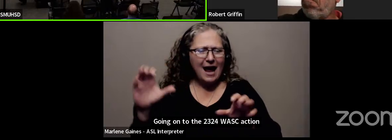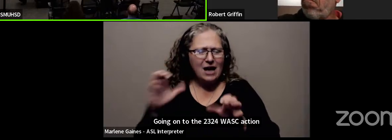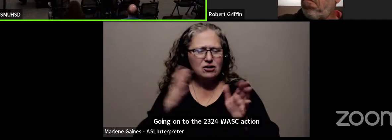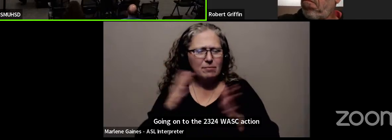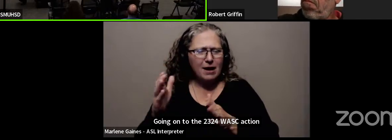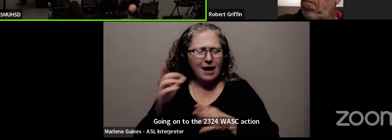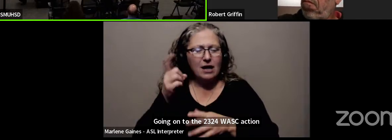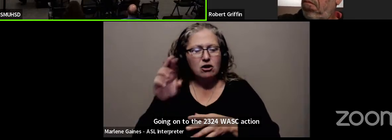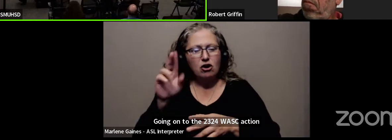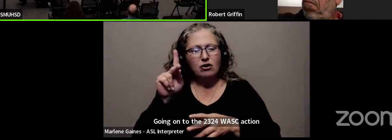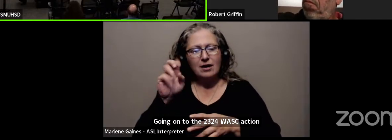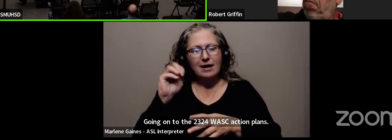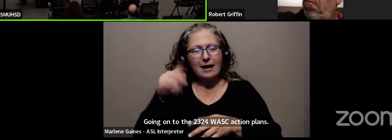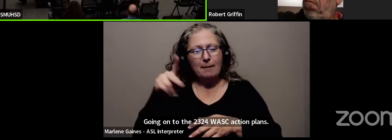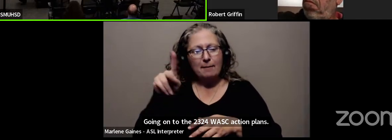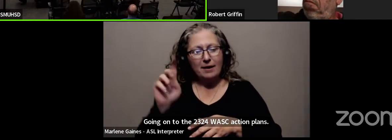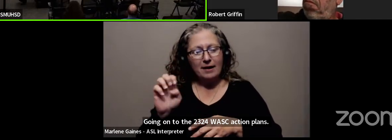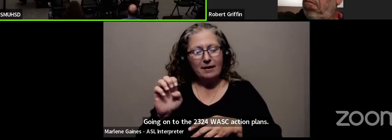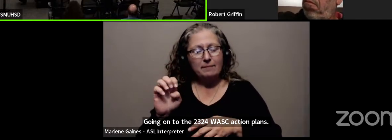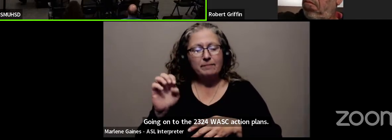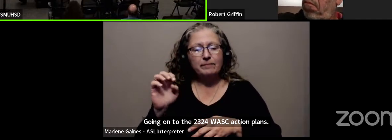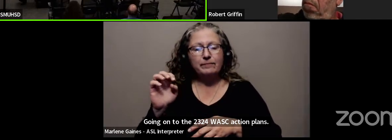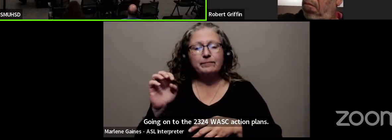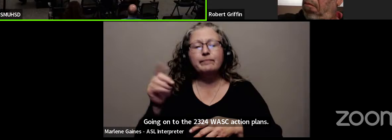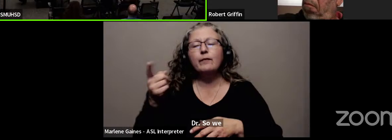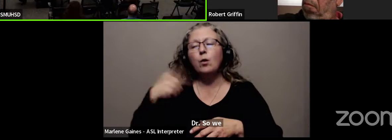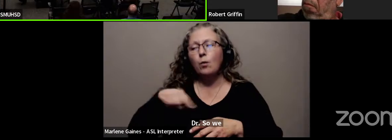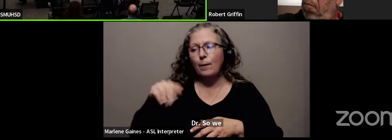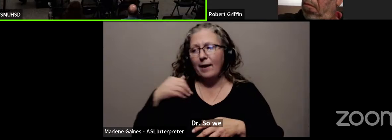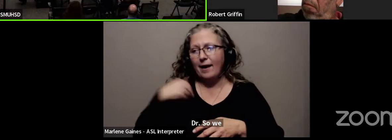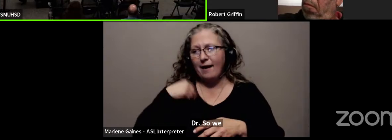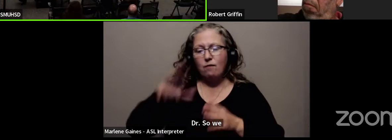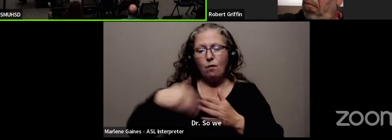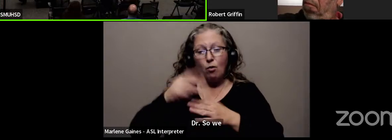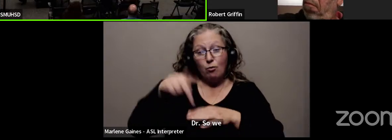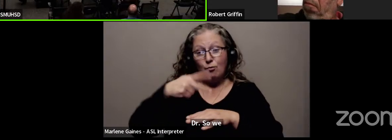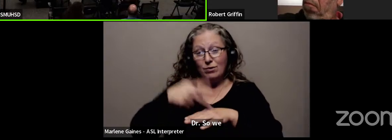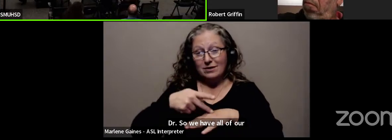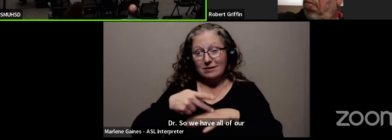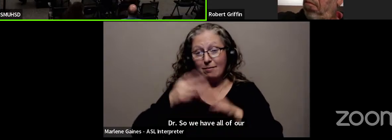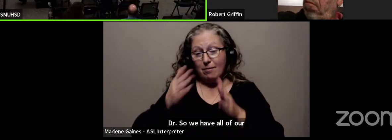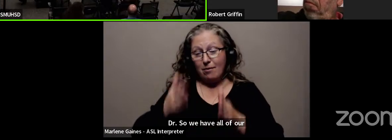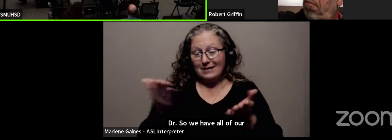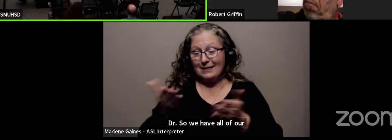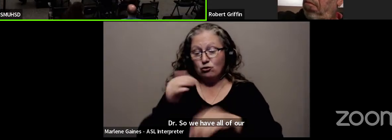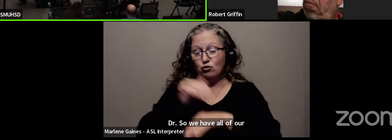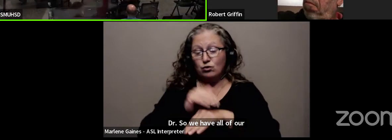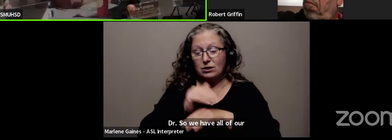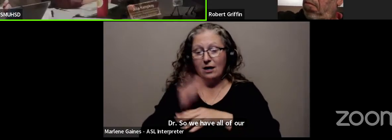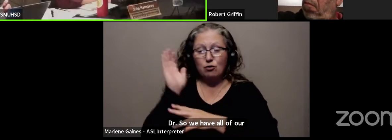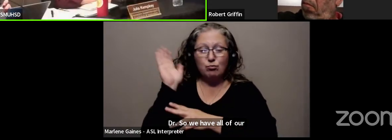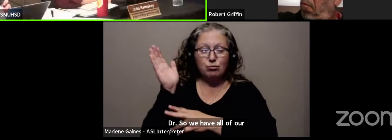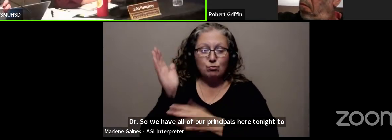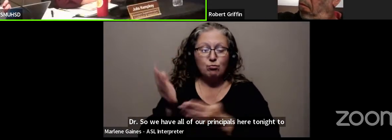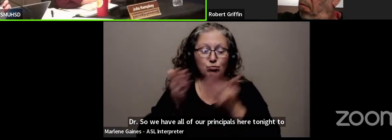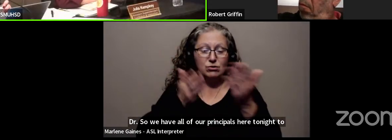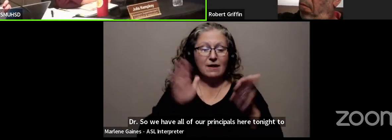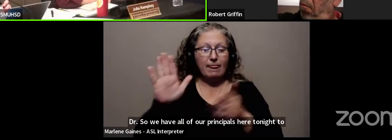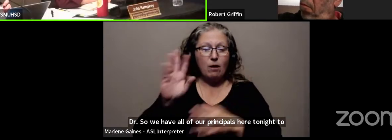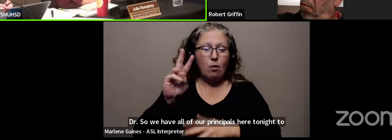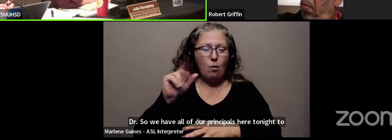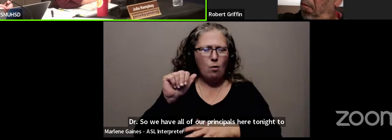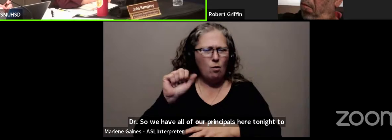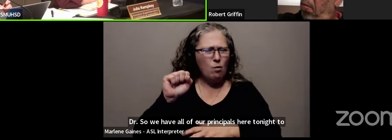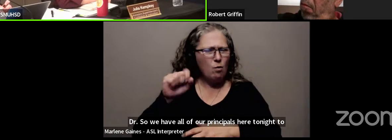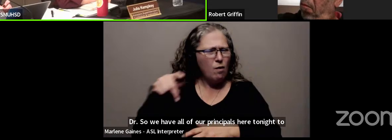Kemke. So we have all of our principals here tonight to present their WASP plan. This